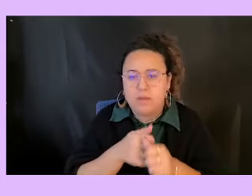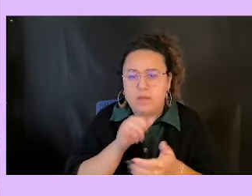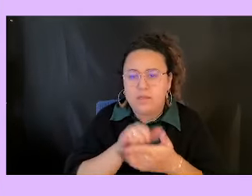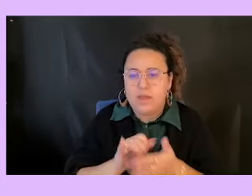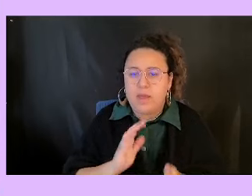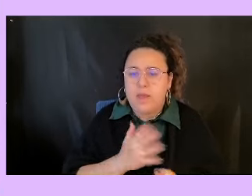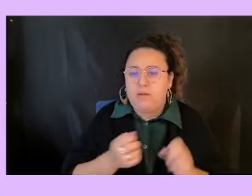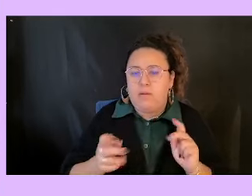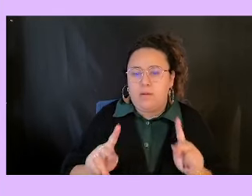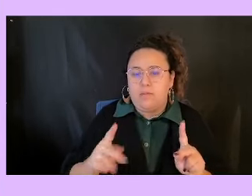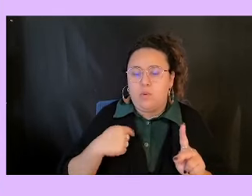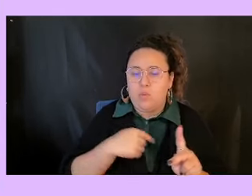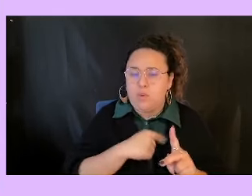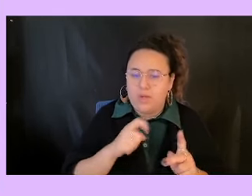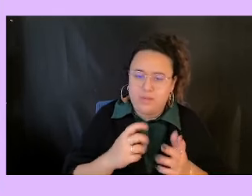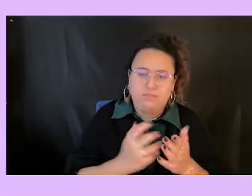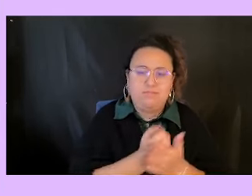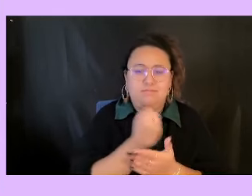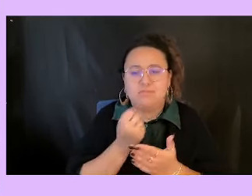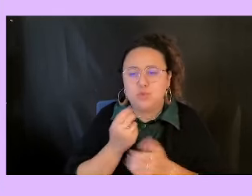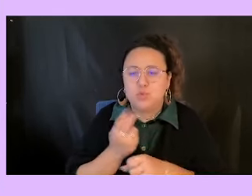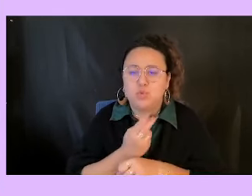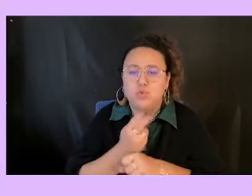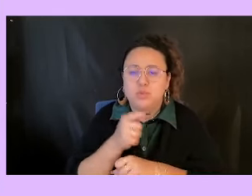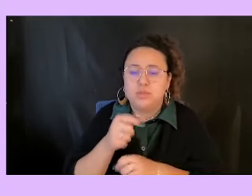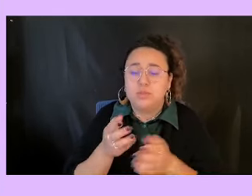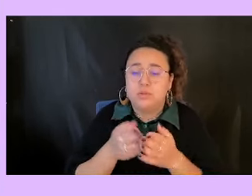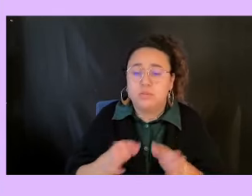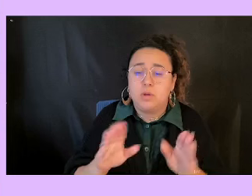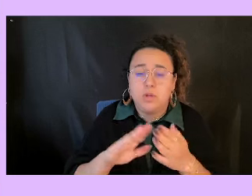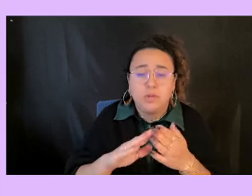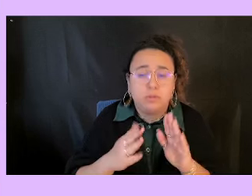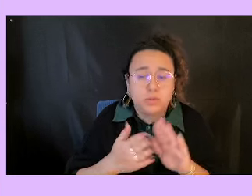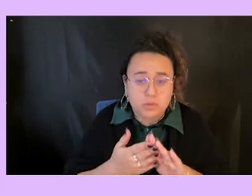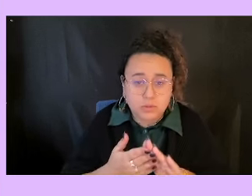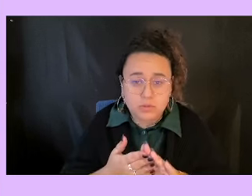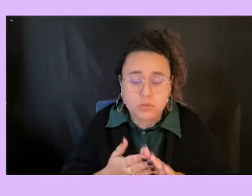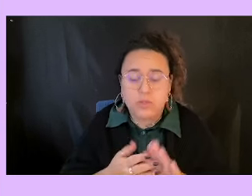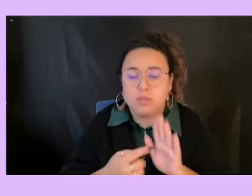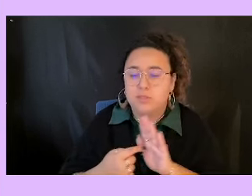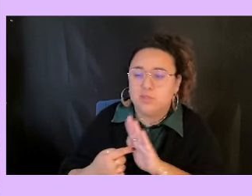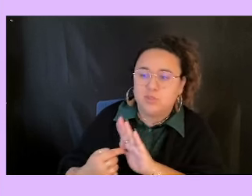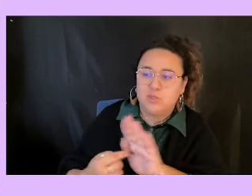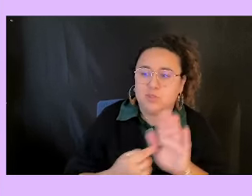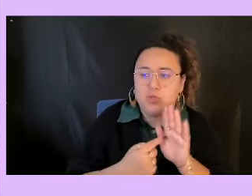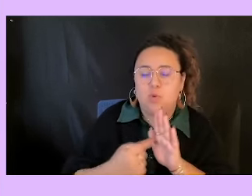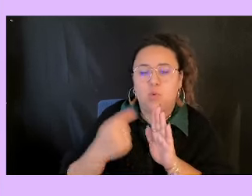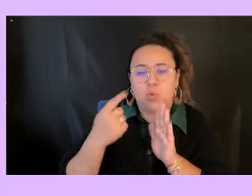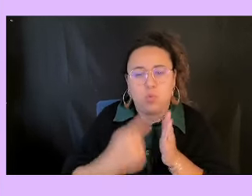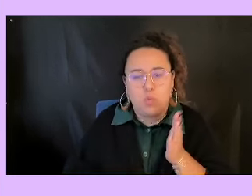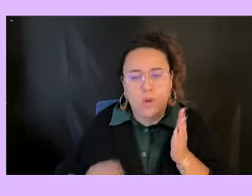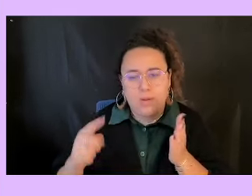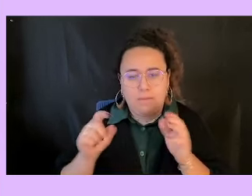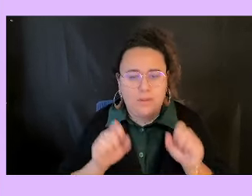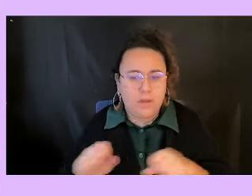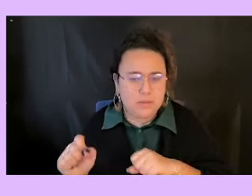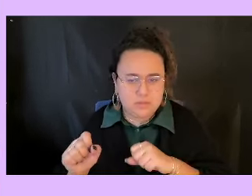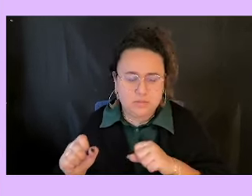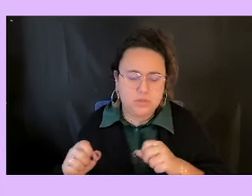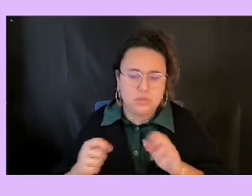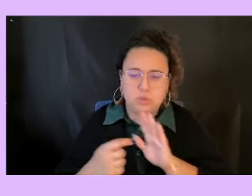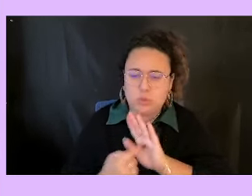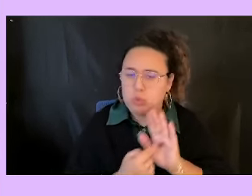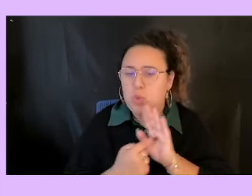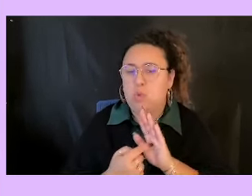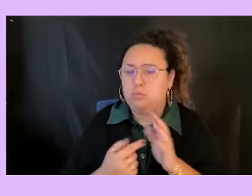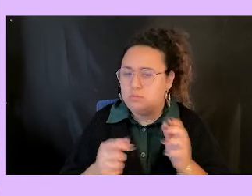to capitalize on this as a broader community and demonstrate what is possible so that there's